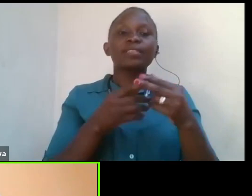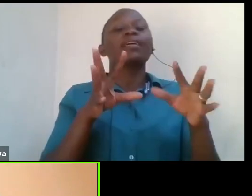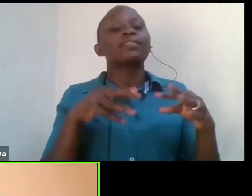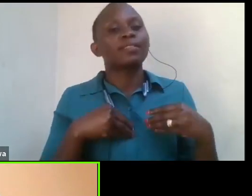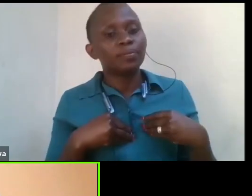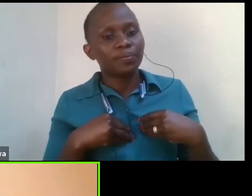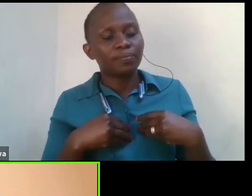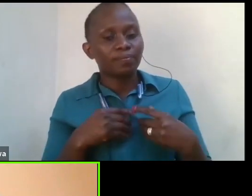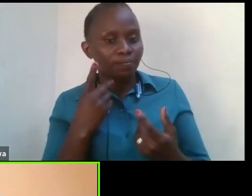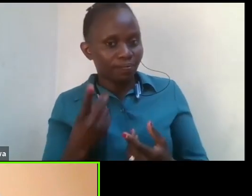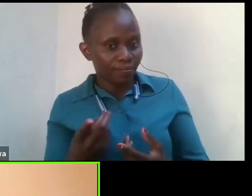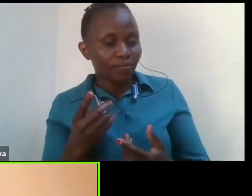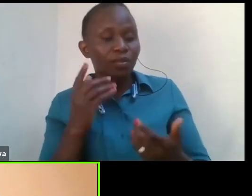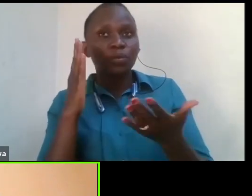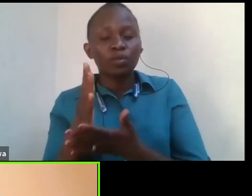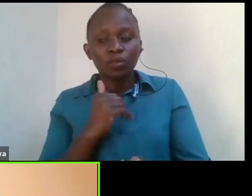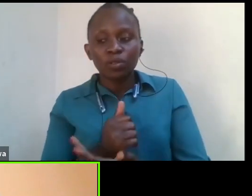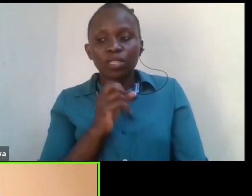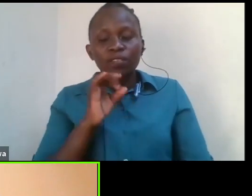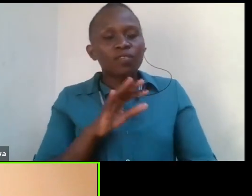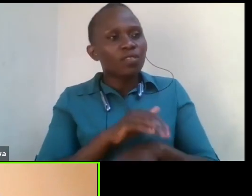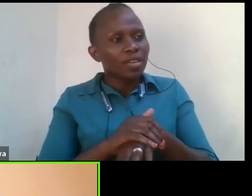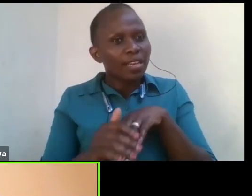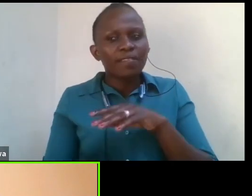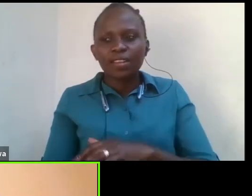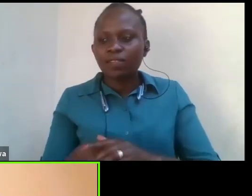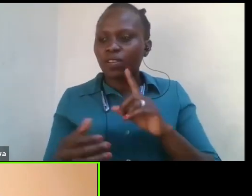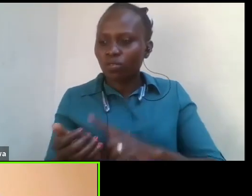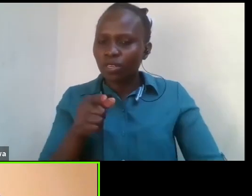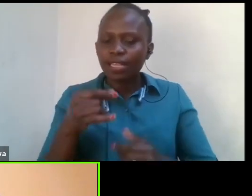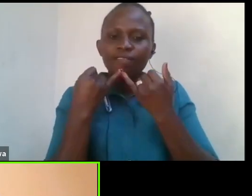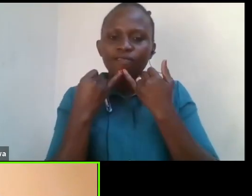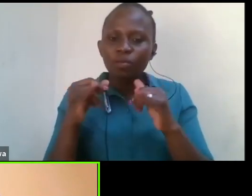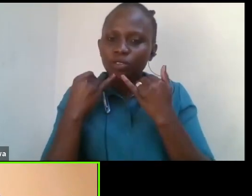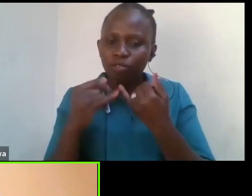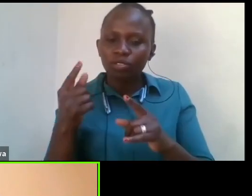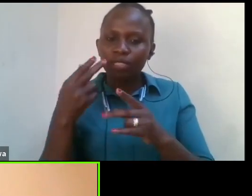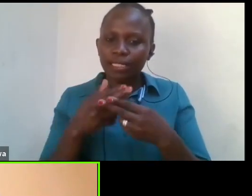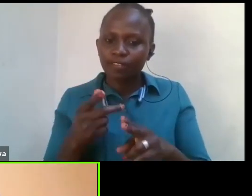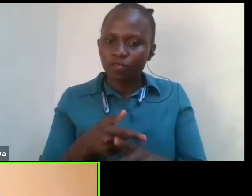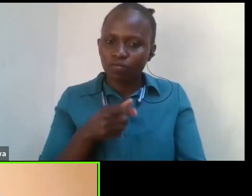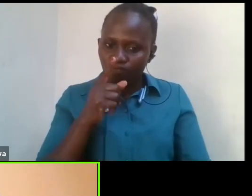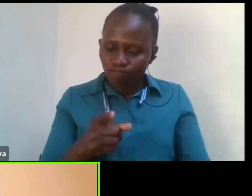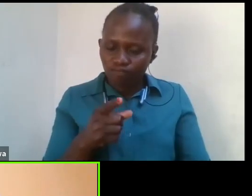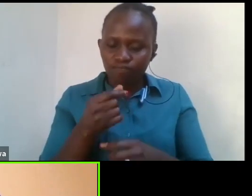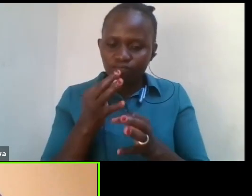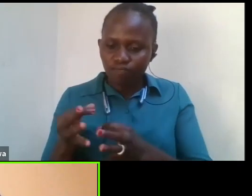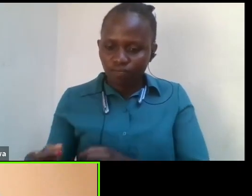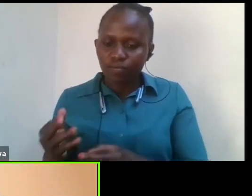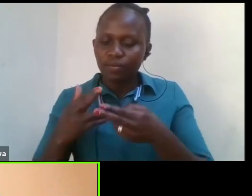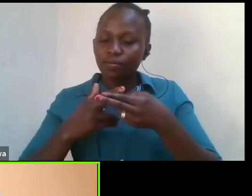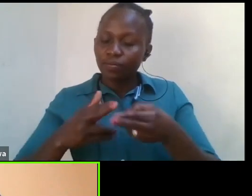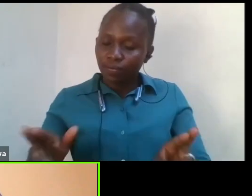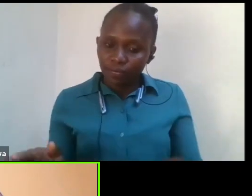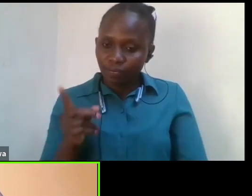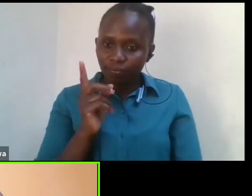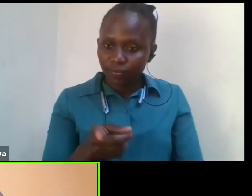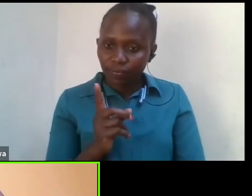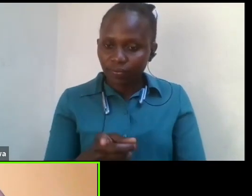as you did not acquire this information regarding the product you want to engineer unlawfully, if I